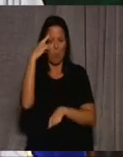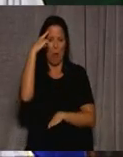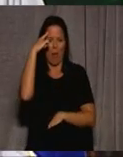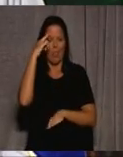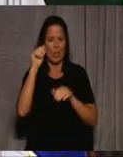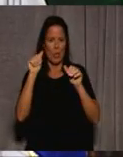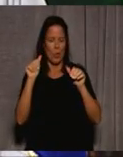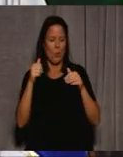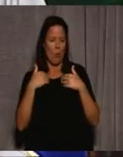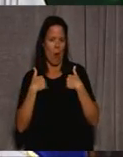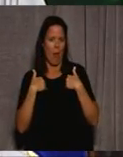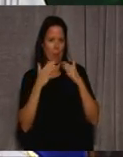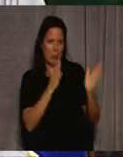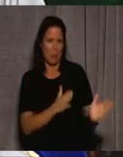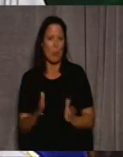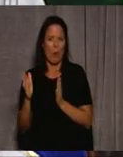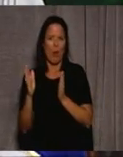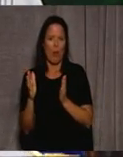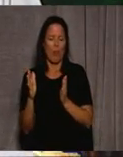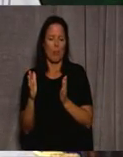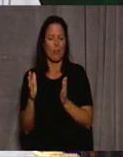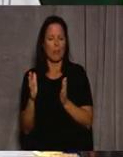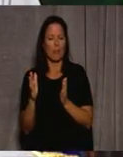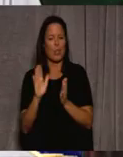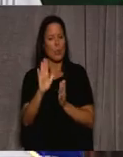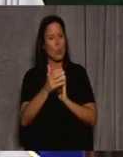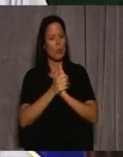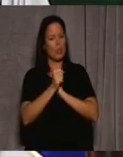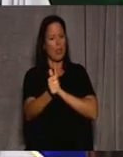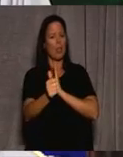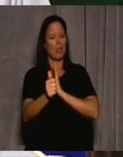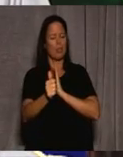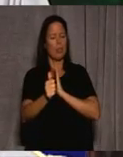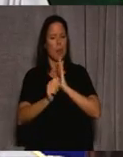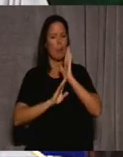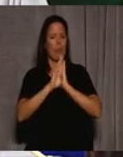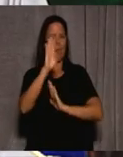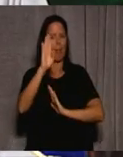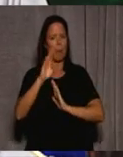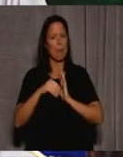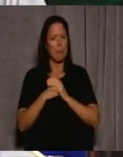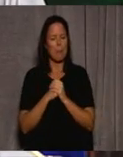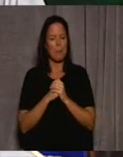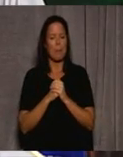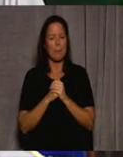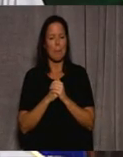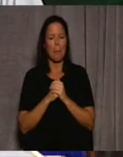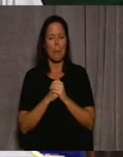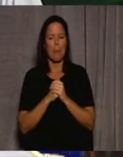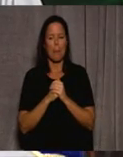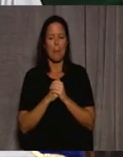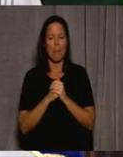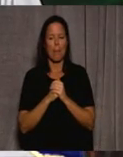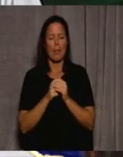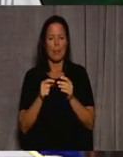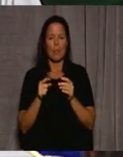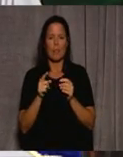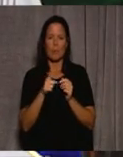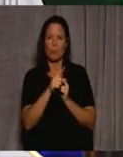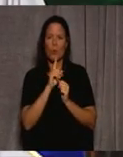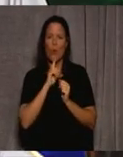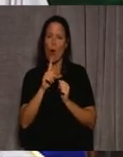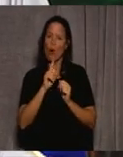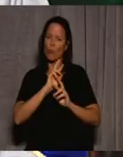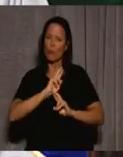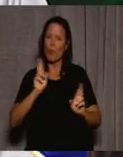you have been prepared and those skills have been unleashed. You are indeed